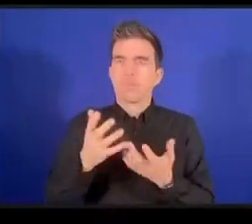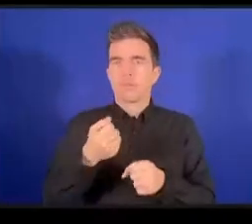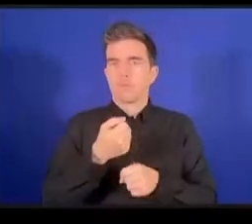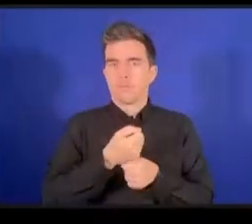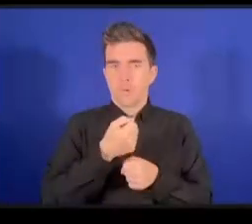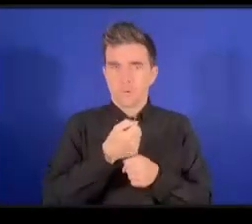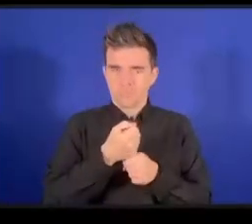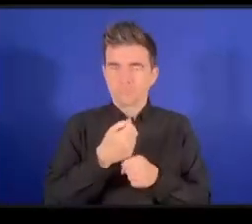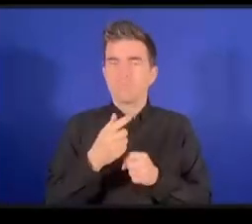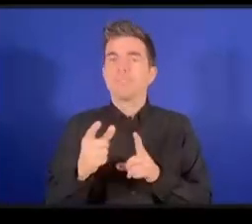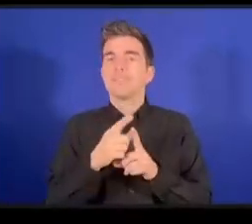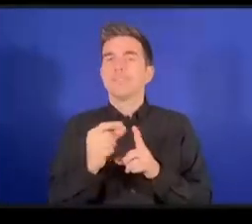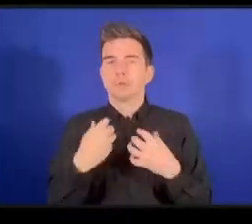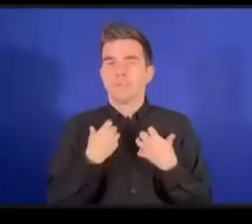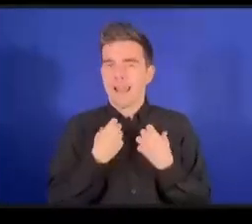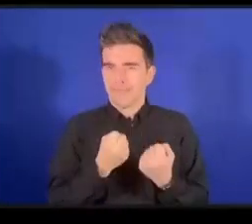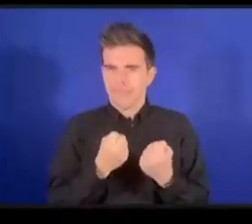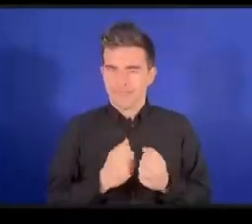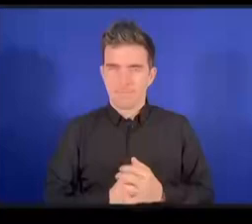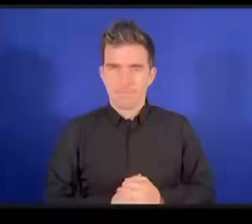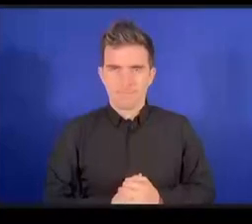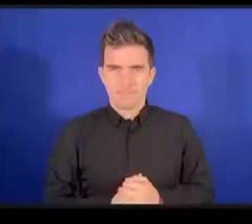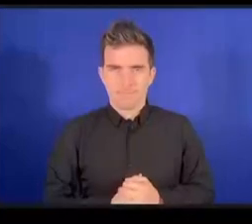Thank you.